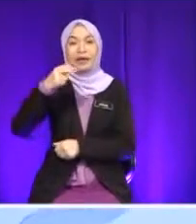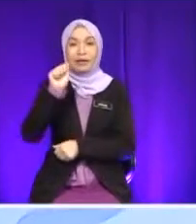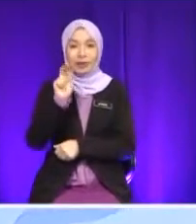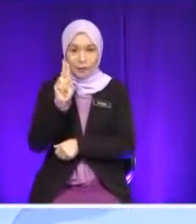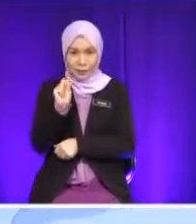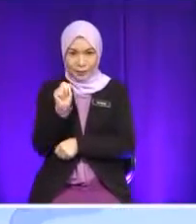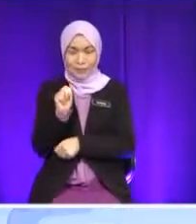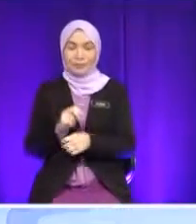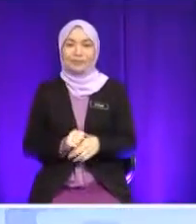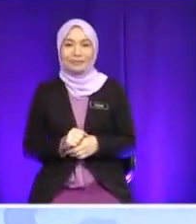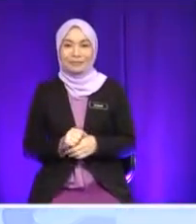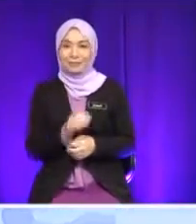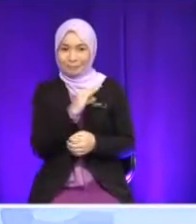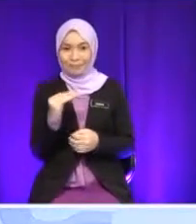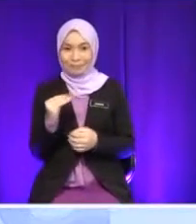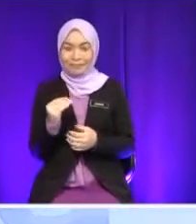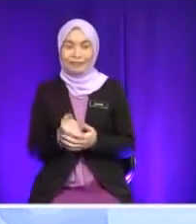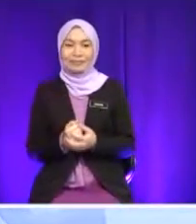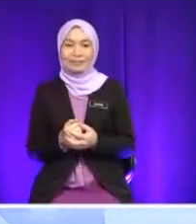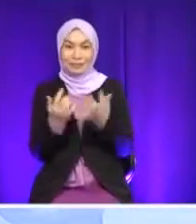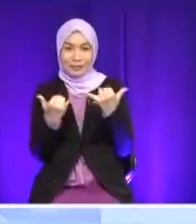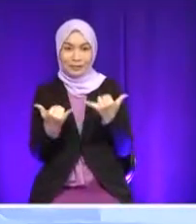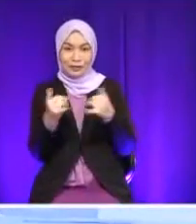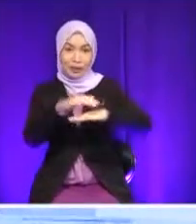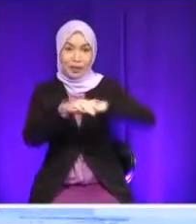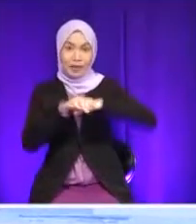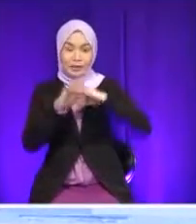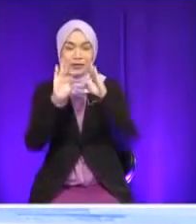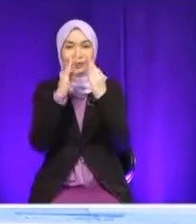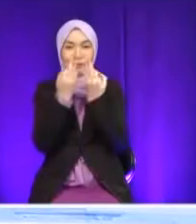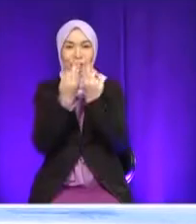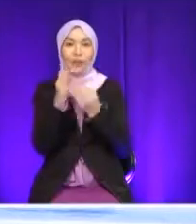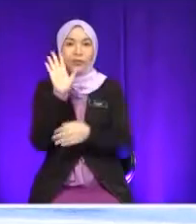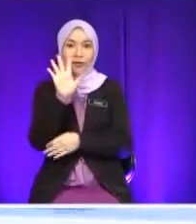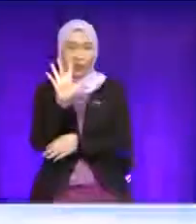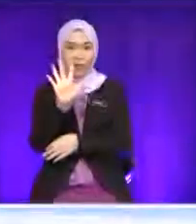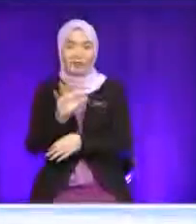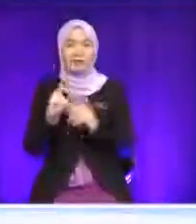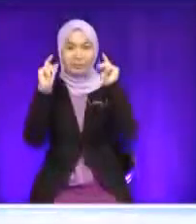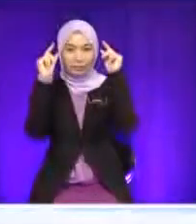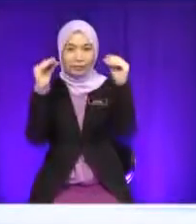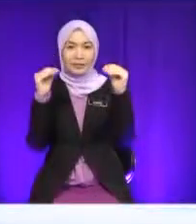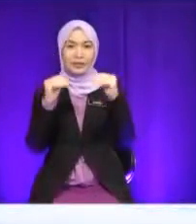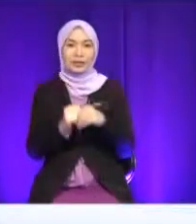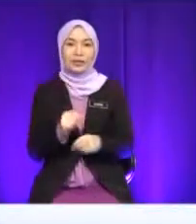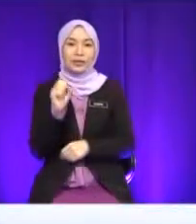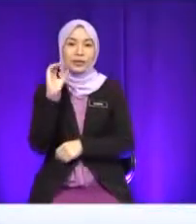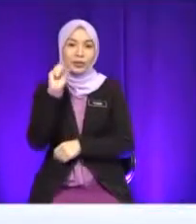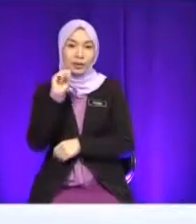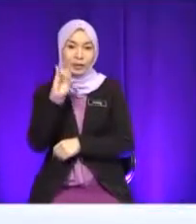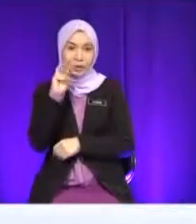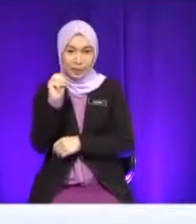host. And of course, our lesson today is English Form 5. And of course, our teacher is none other than Miss Sim. Hi